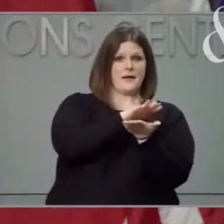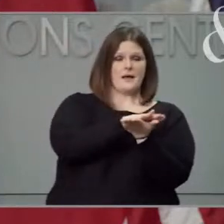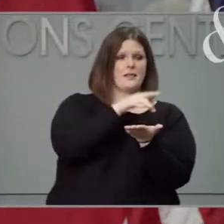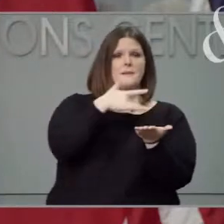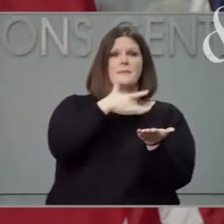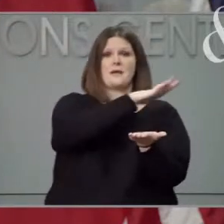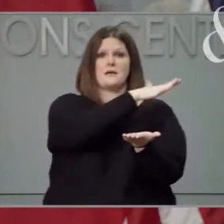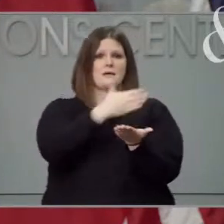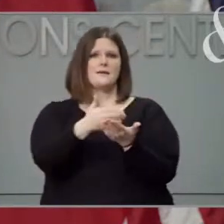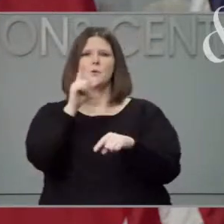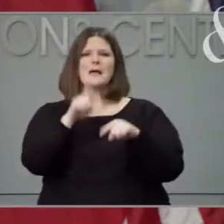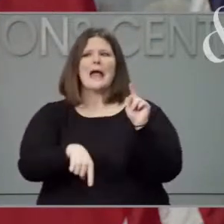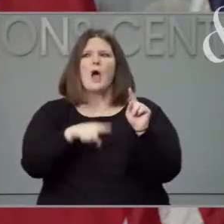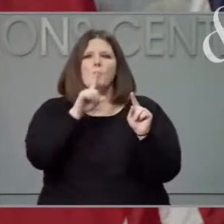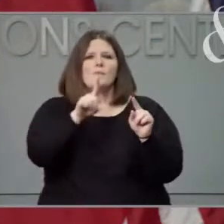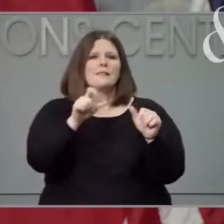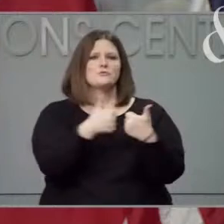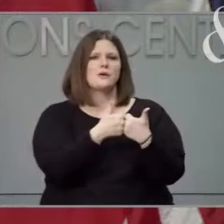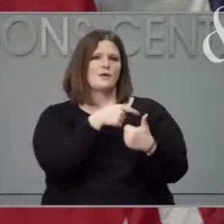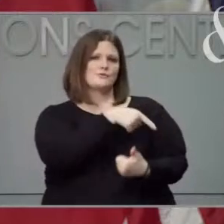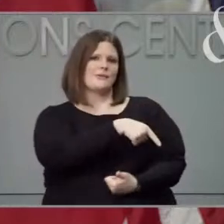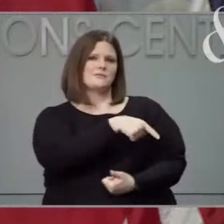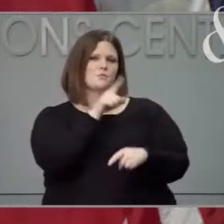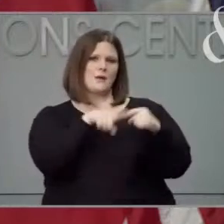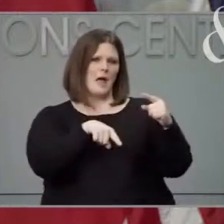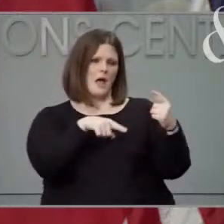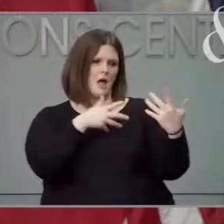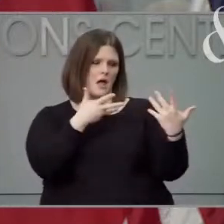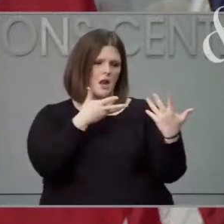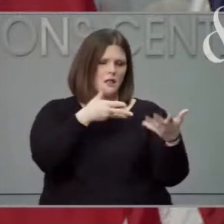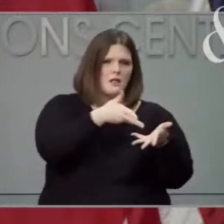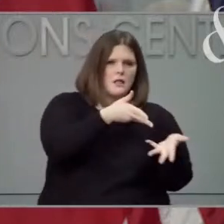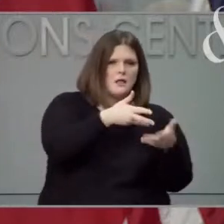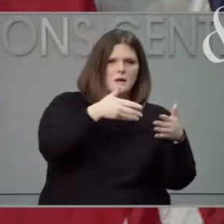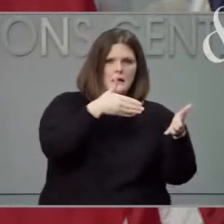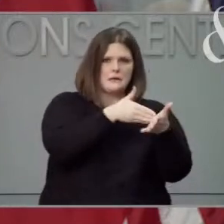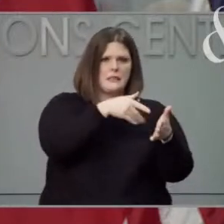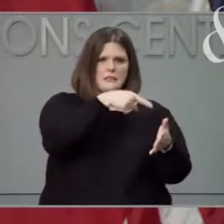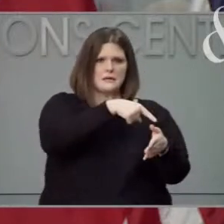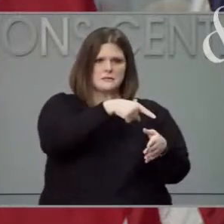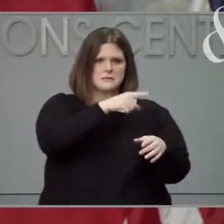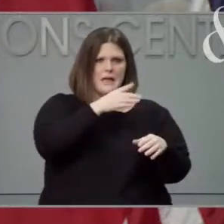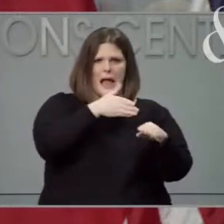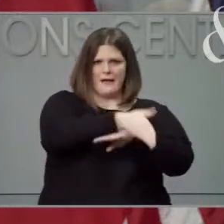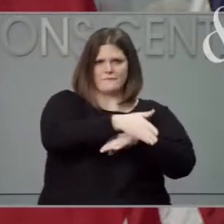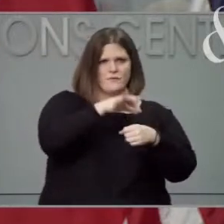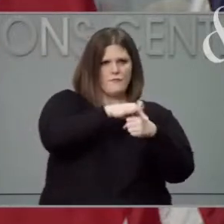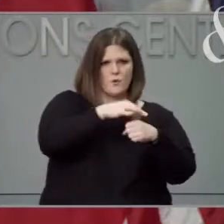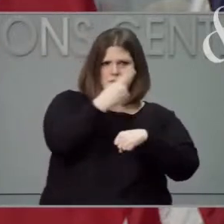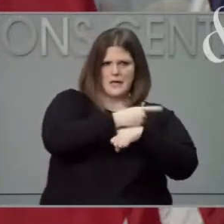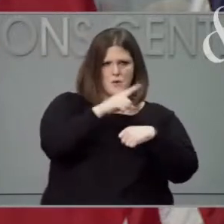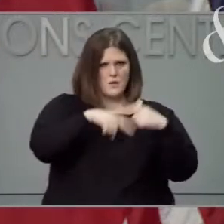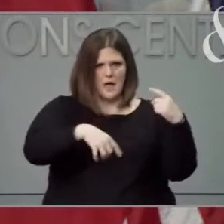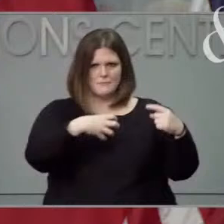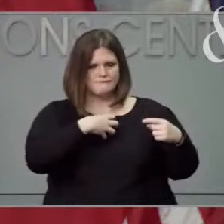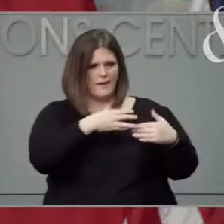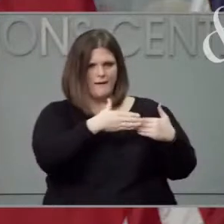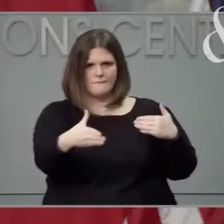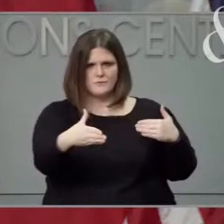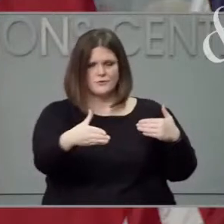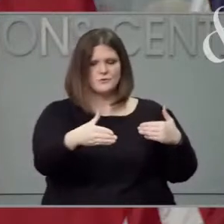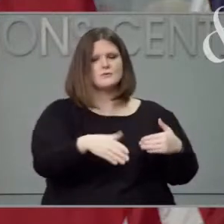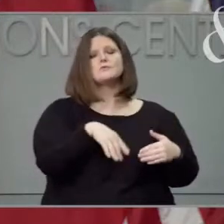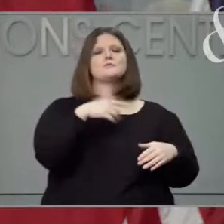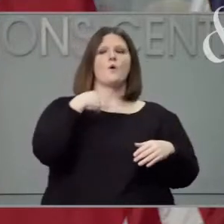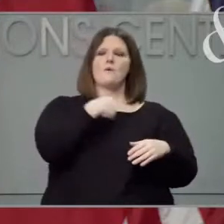day at this time. Those are filed at the county level. The state board is not directly involved in the process of voter challenges, so we would